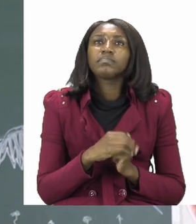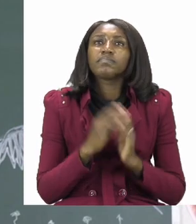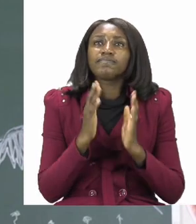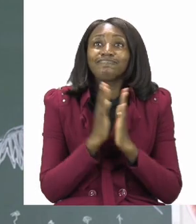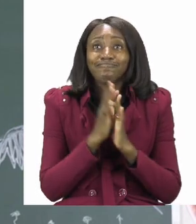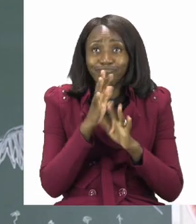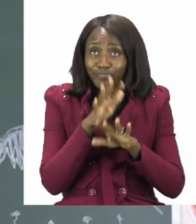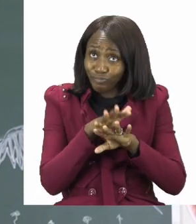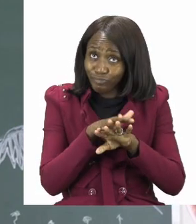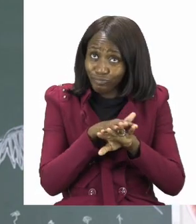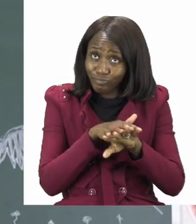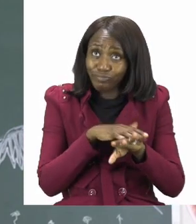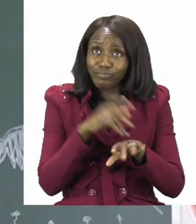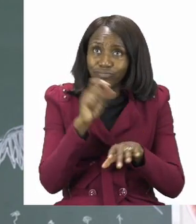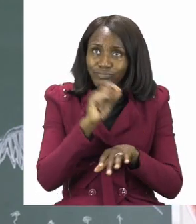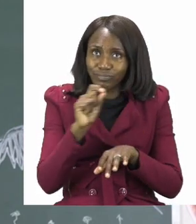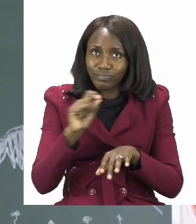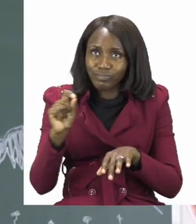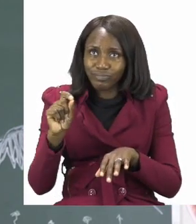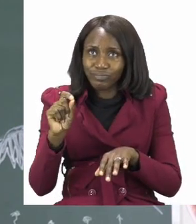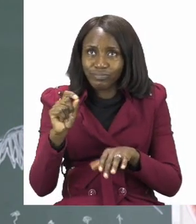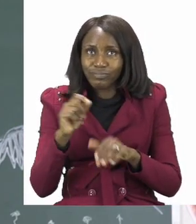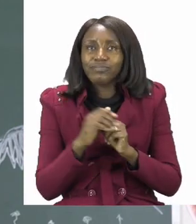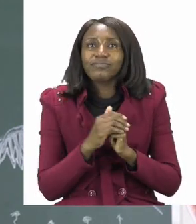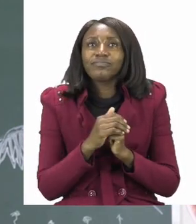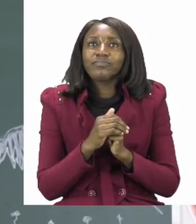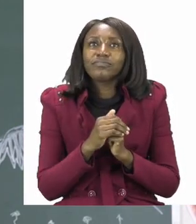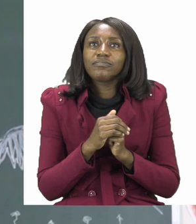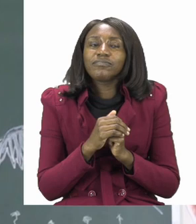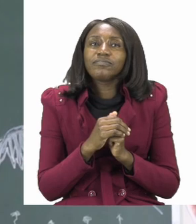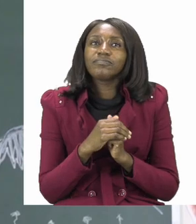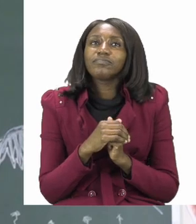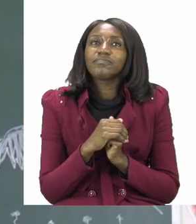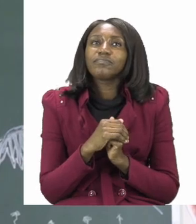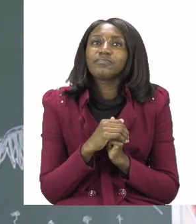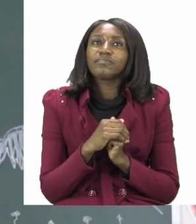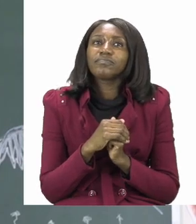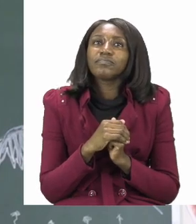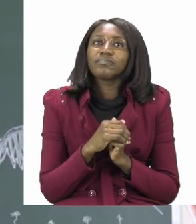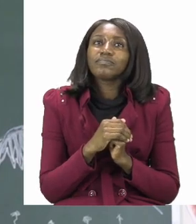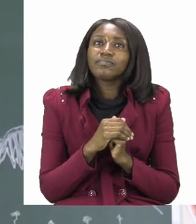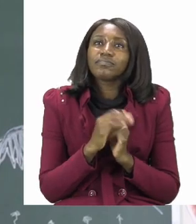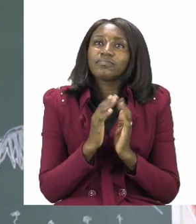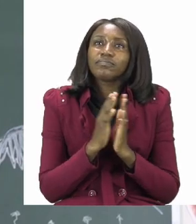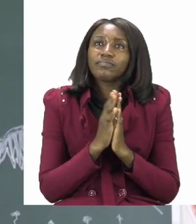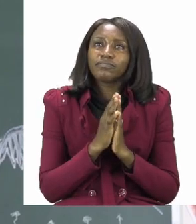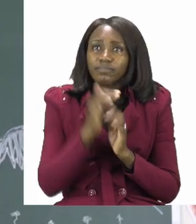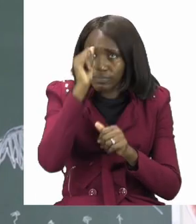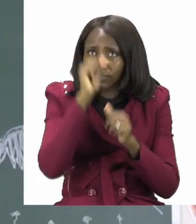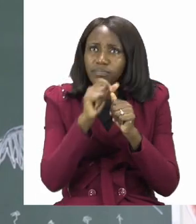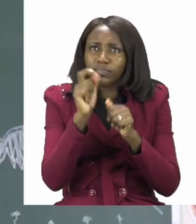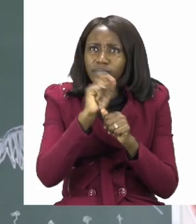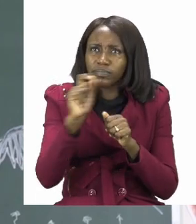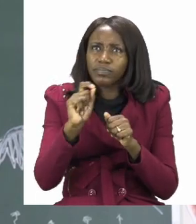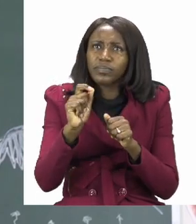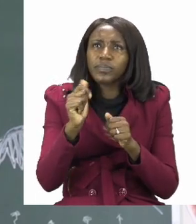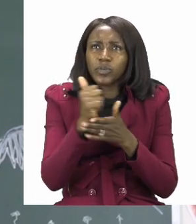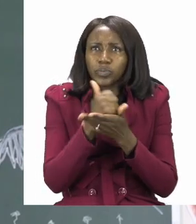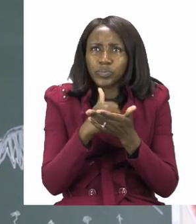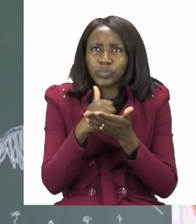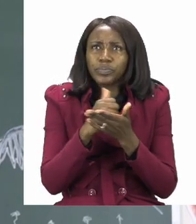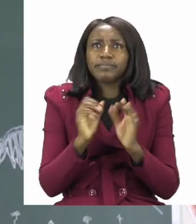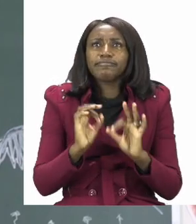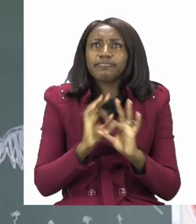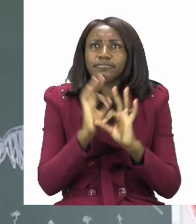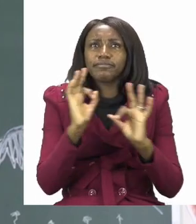K and make sure that you start at the correct places. Don't forget to press your pencil down hard as well.